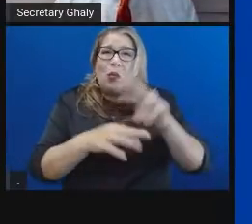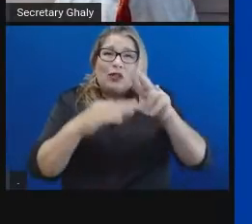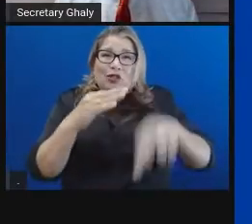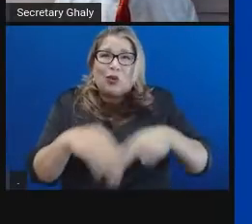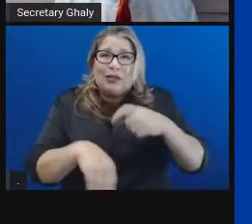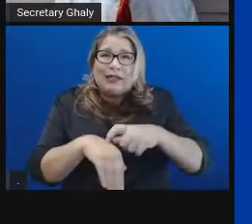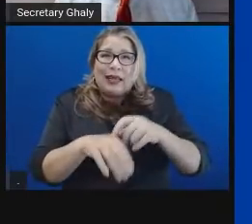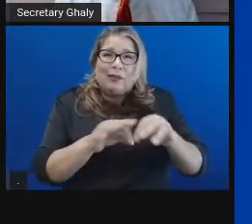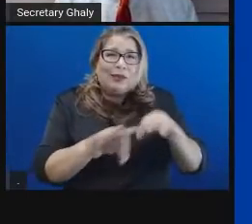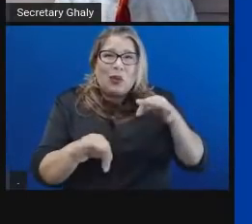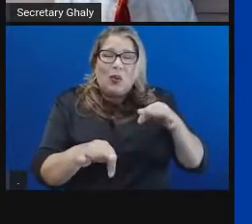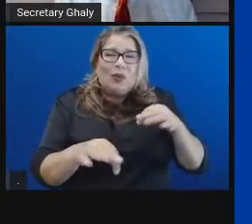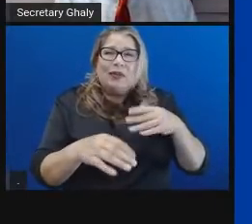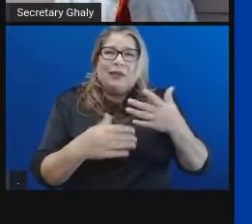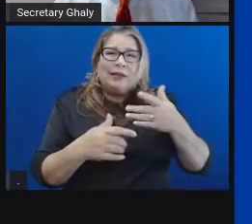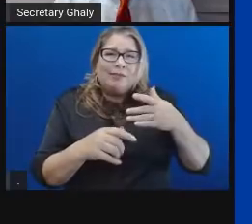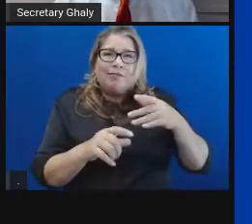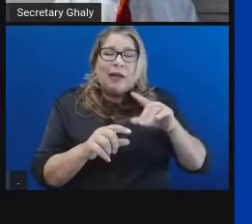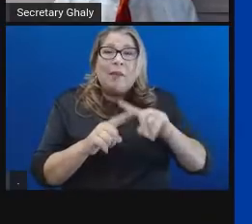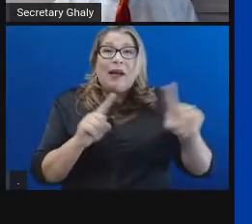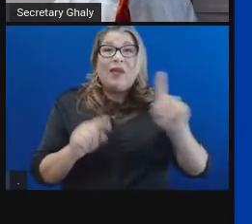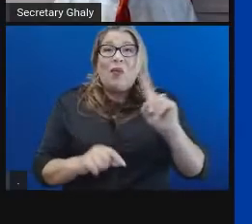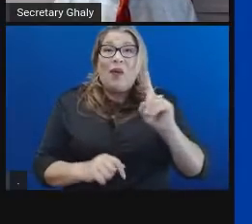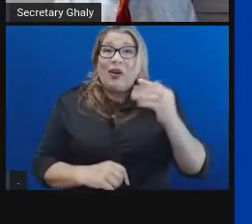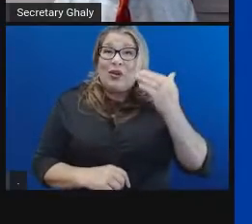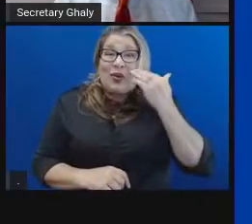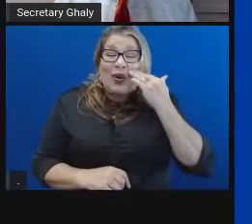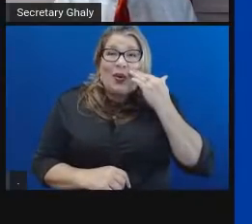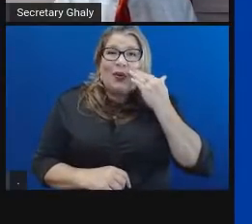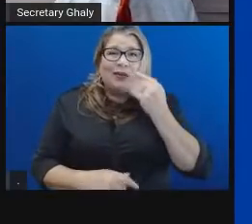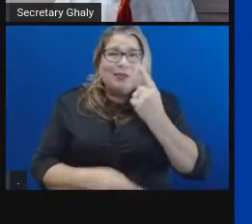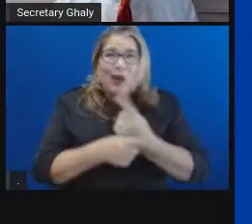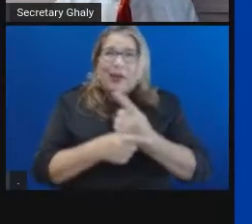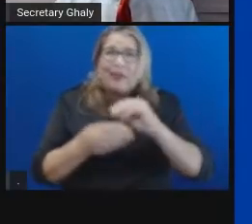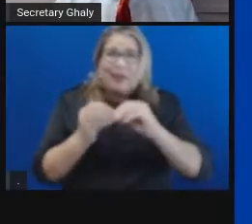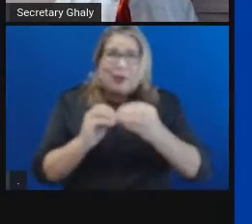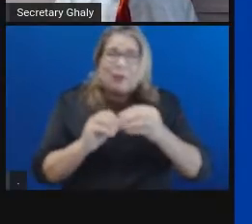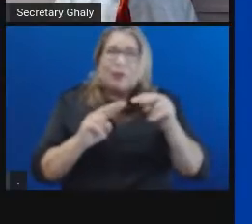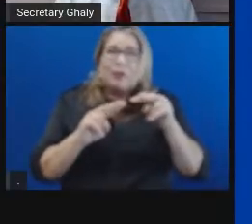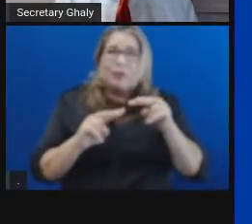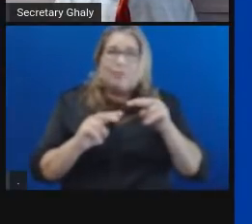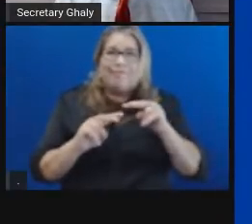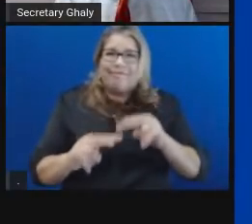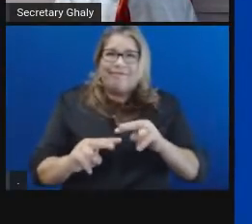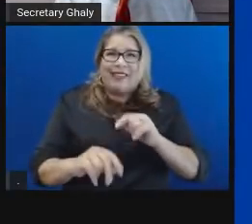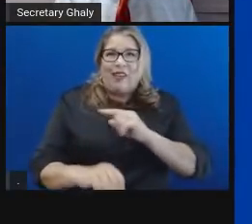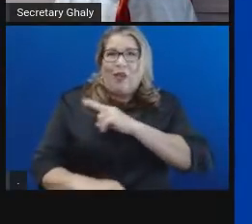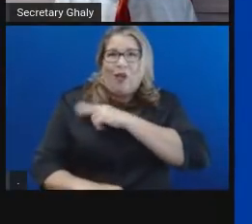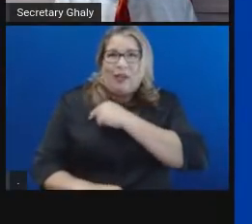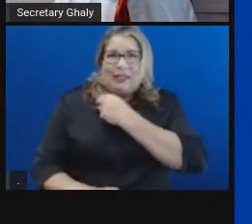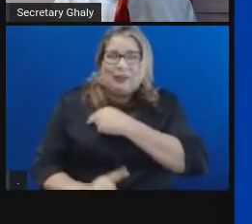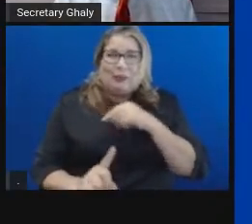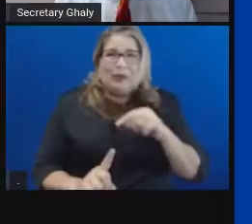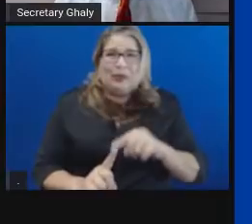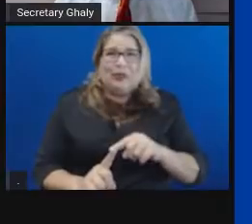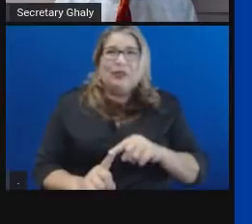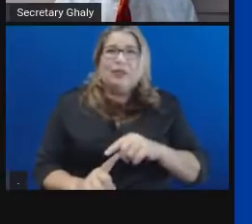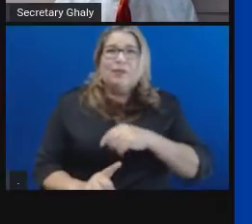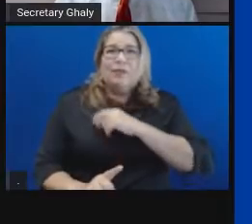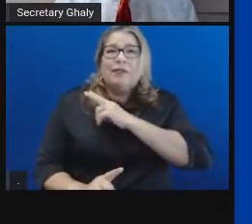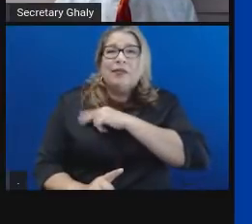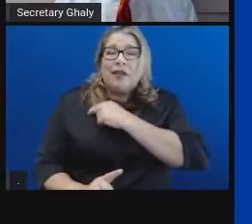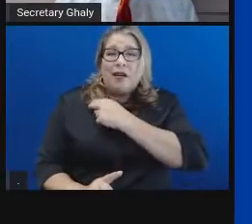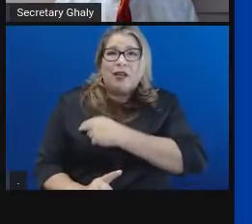me, always hospital numbers don't lie. People come to the hospital, they get the care that they need when they need it because they're that